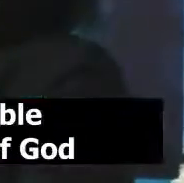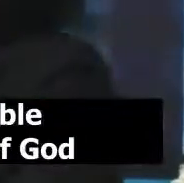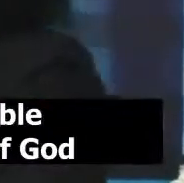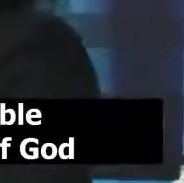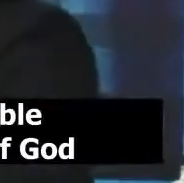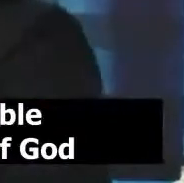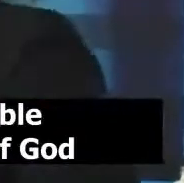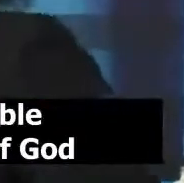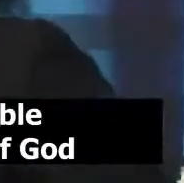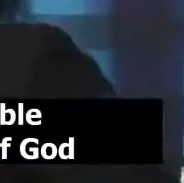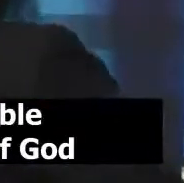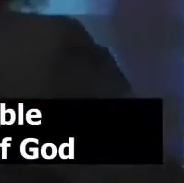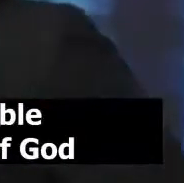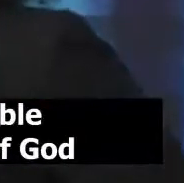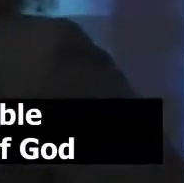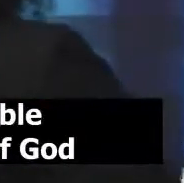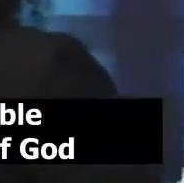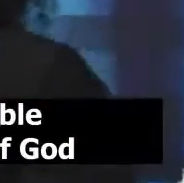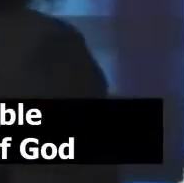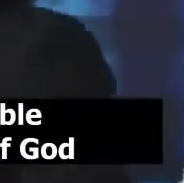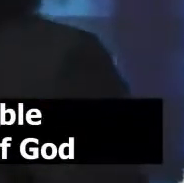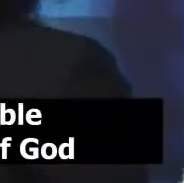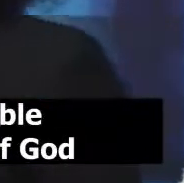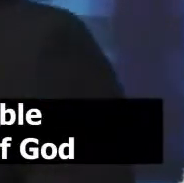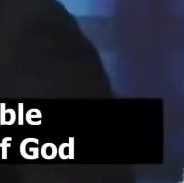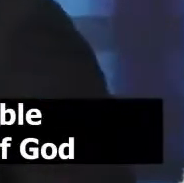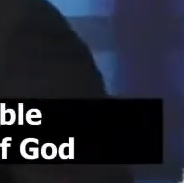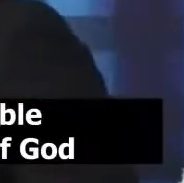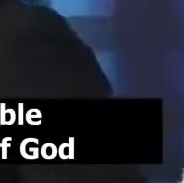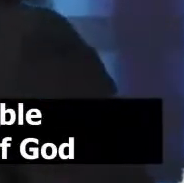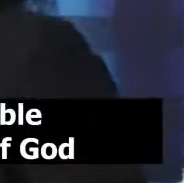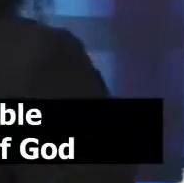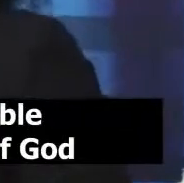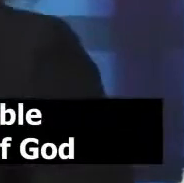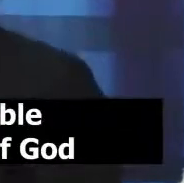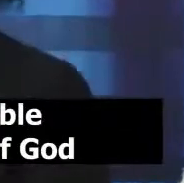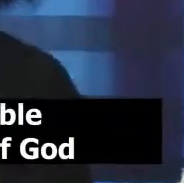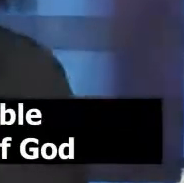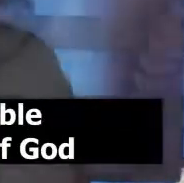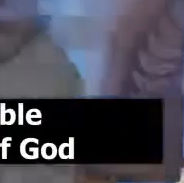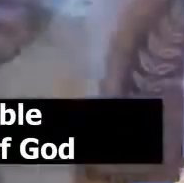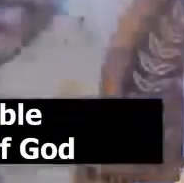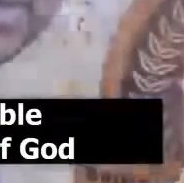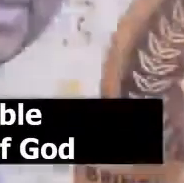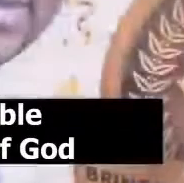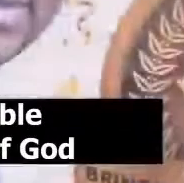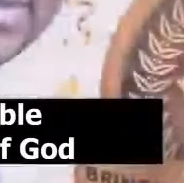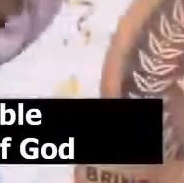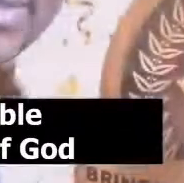faithful, oh, I'm gonna sing of the good. Of